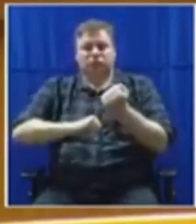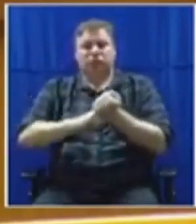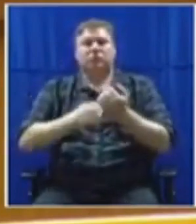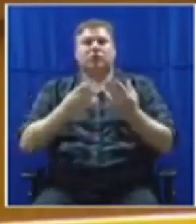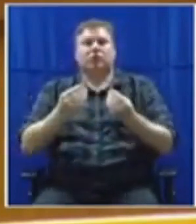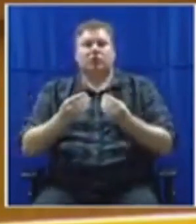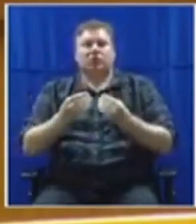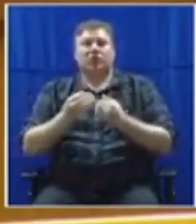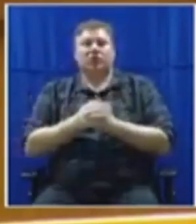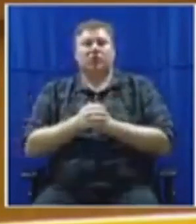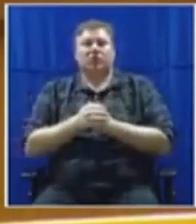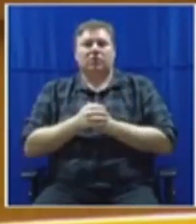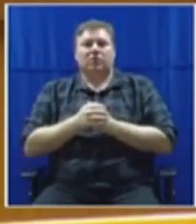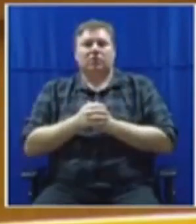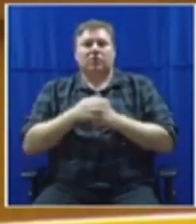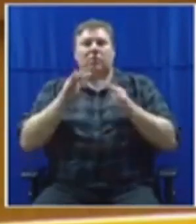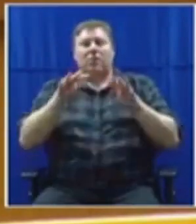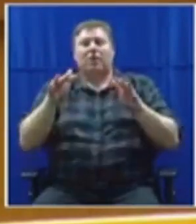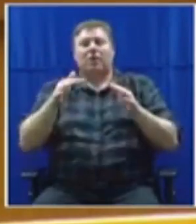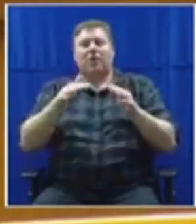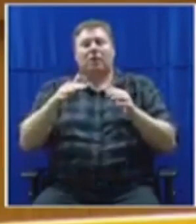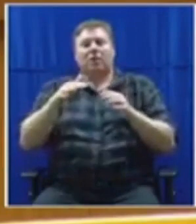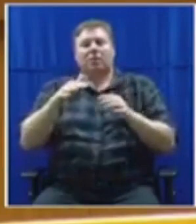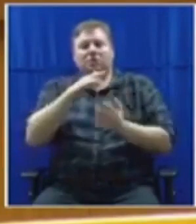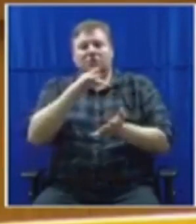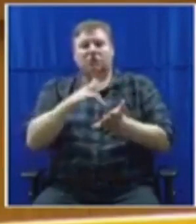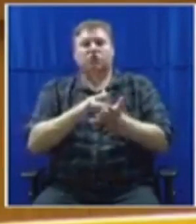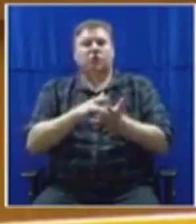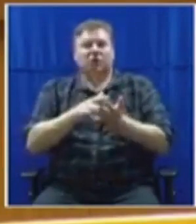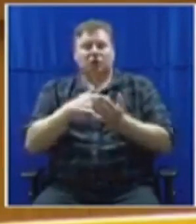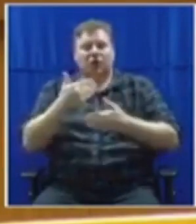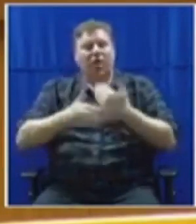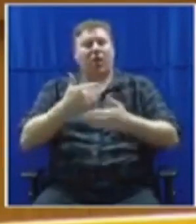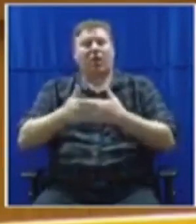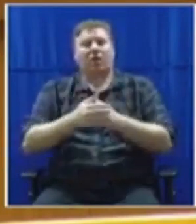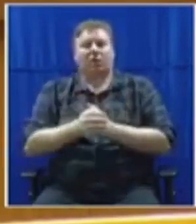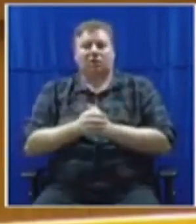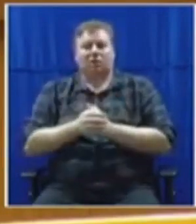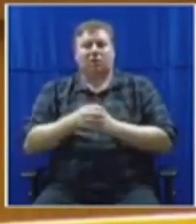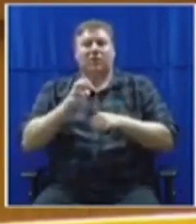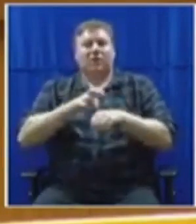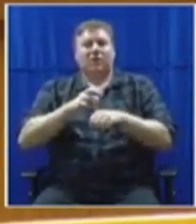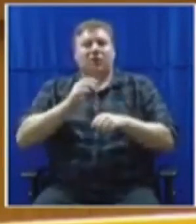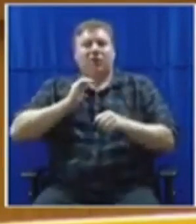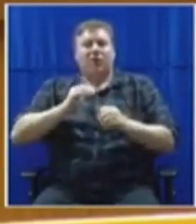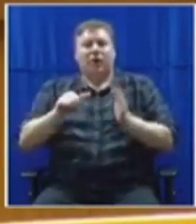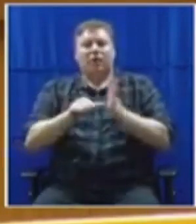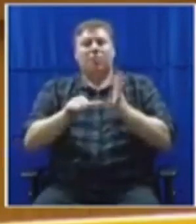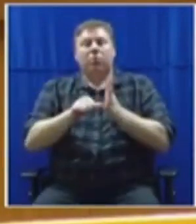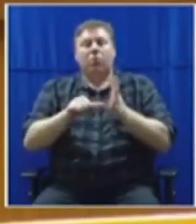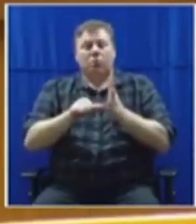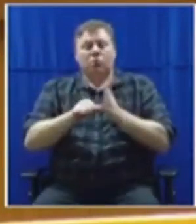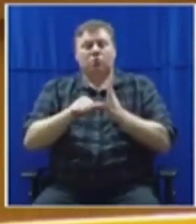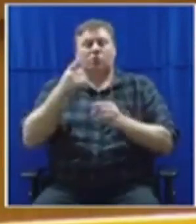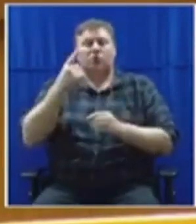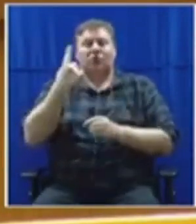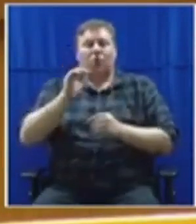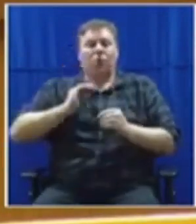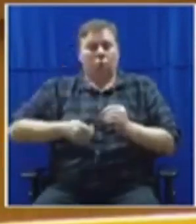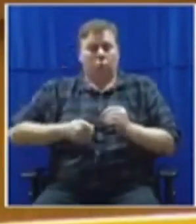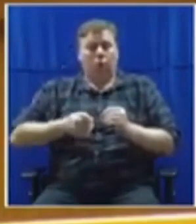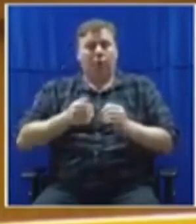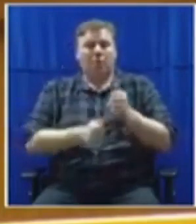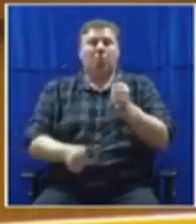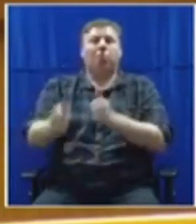deplorable general condition of our people. Therefore, a key to female emancipation is emancipation of all. We